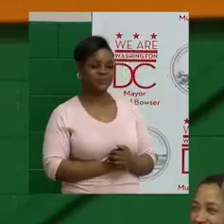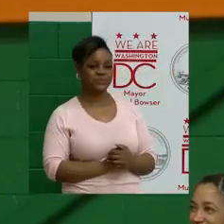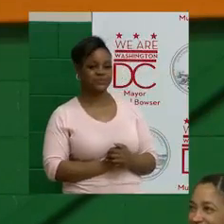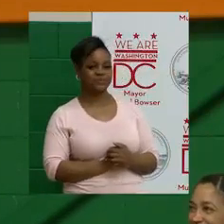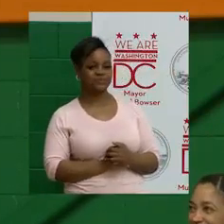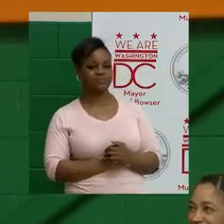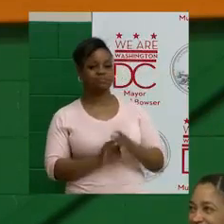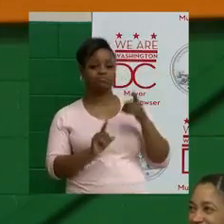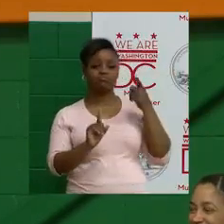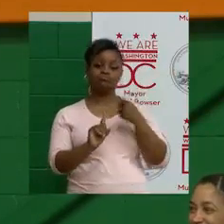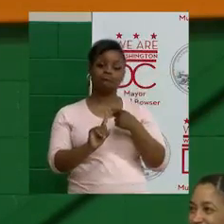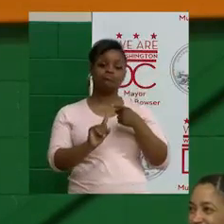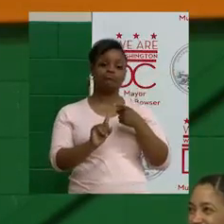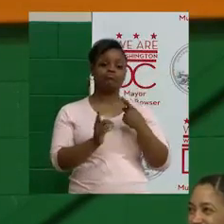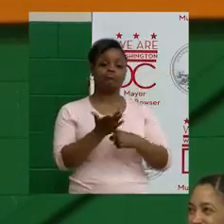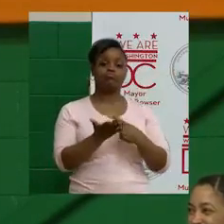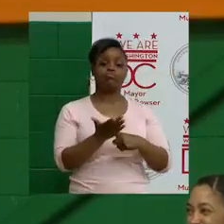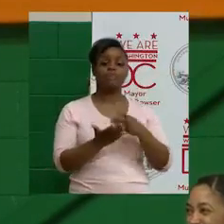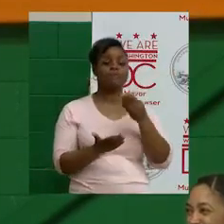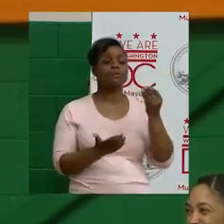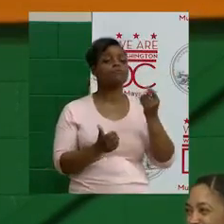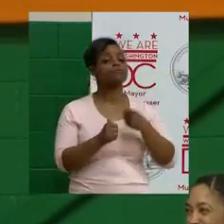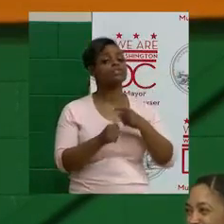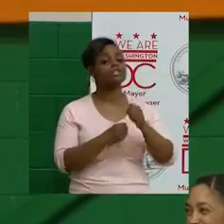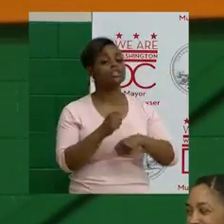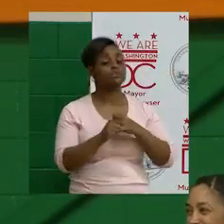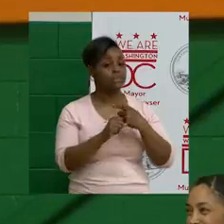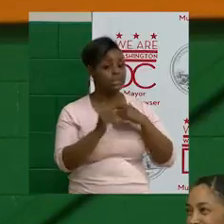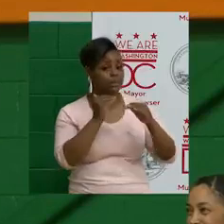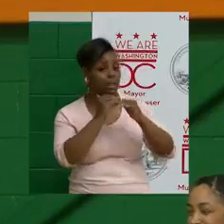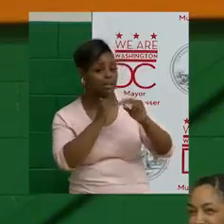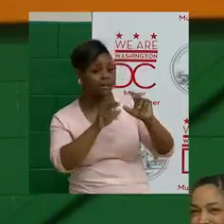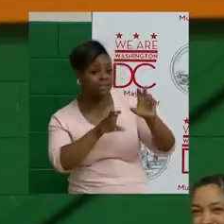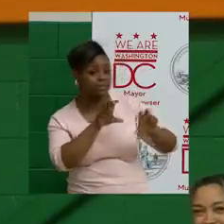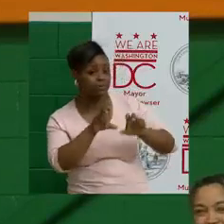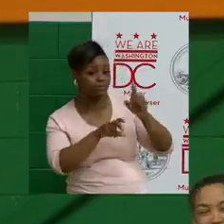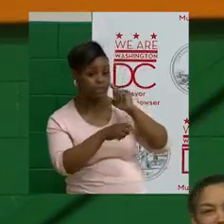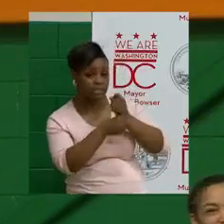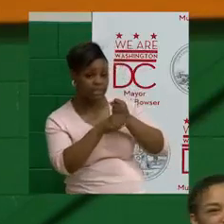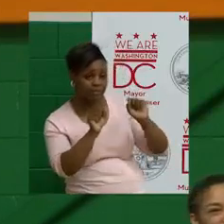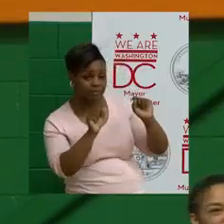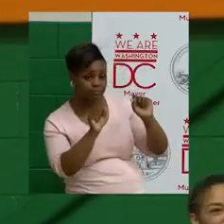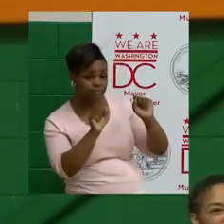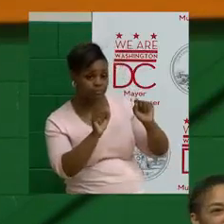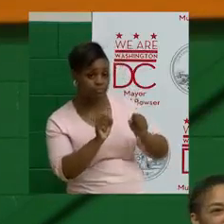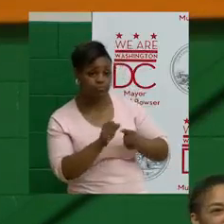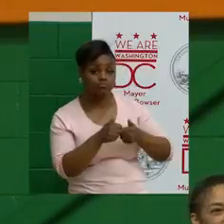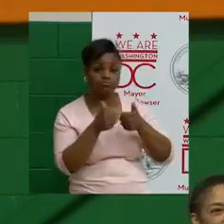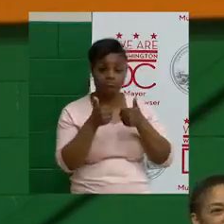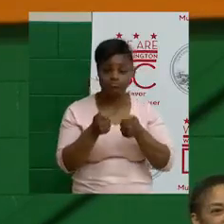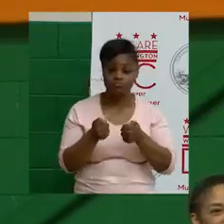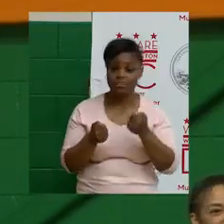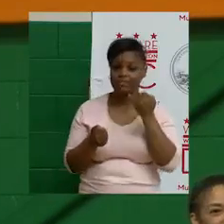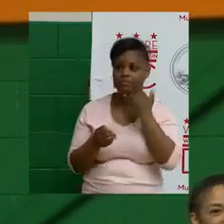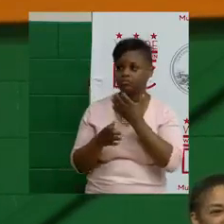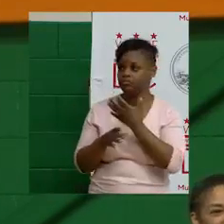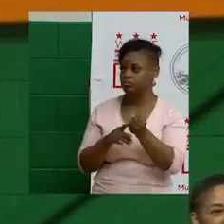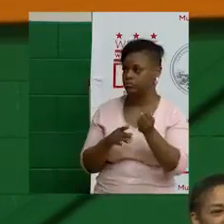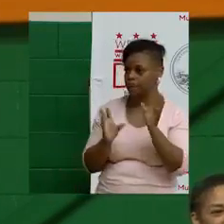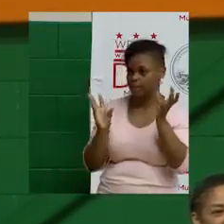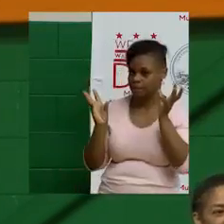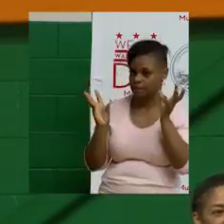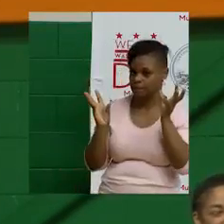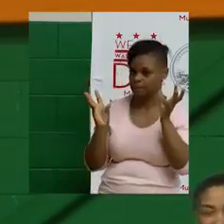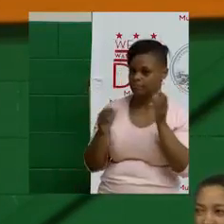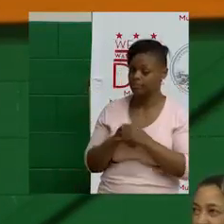So I was talking about the first couple of years we had to stabilize basic investments. I used to get texts of every time we ran out of an ambulance. So